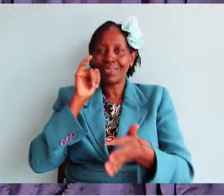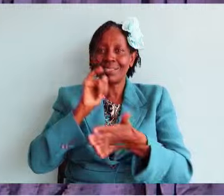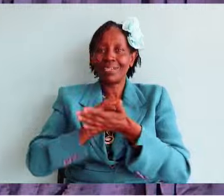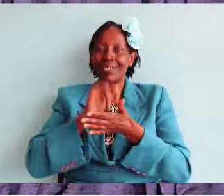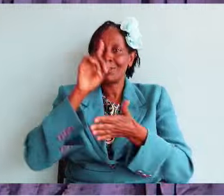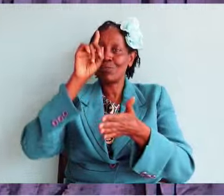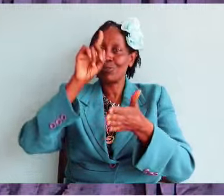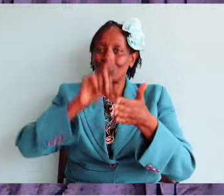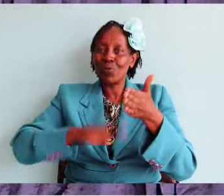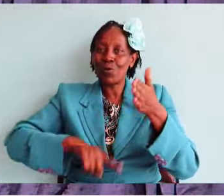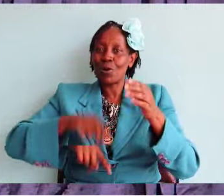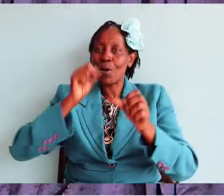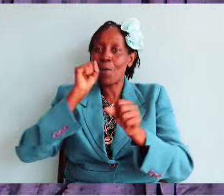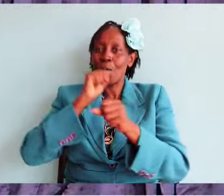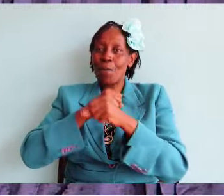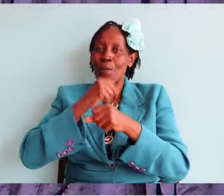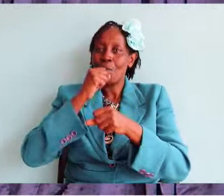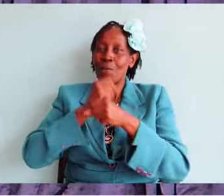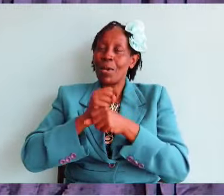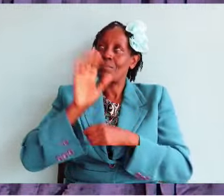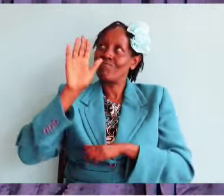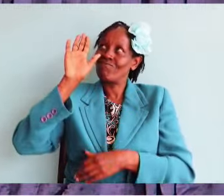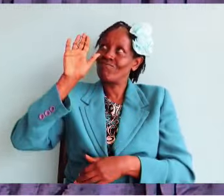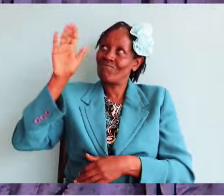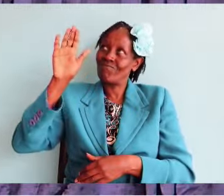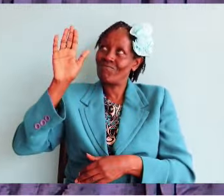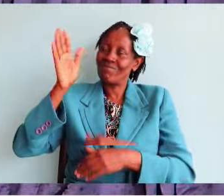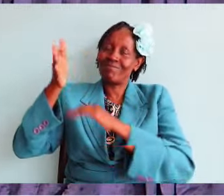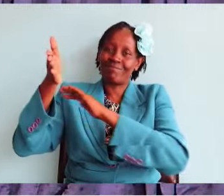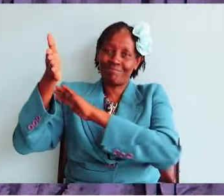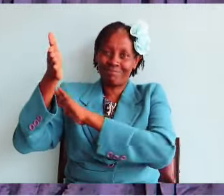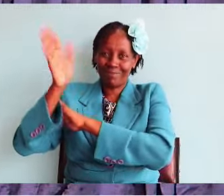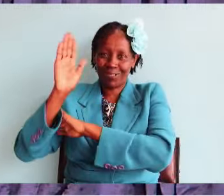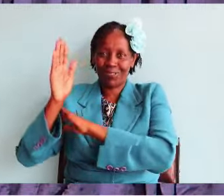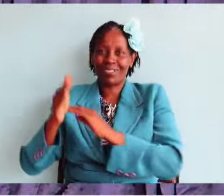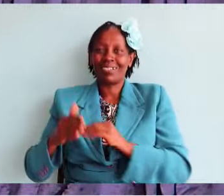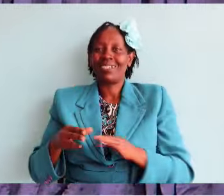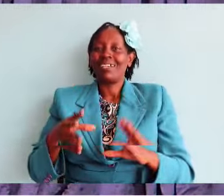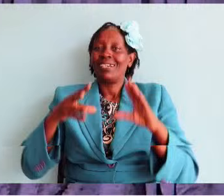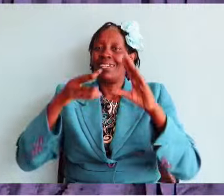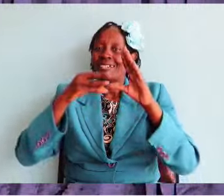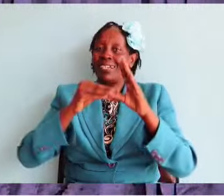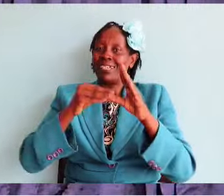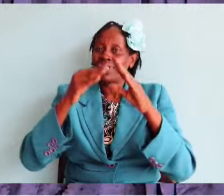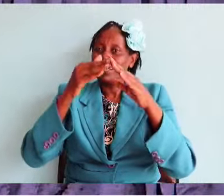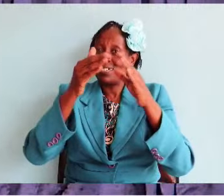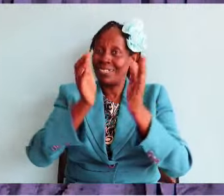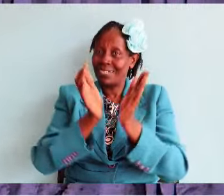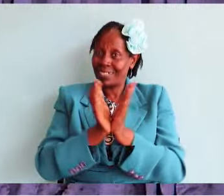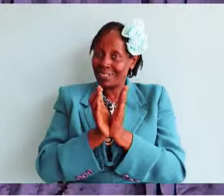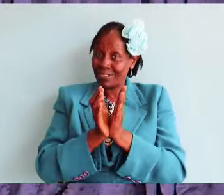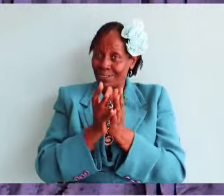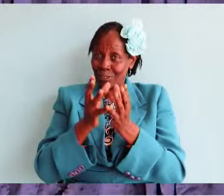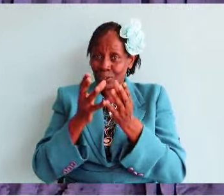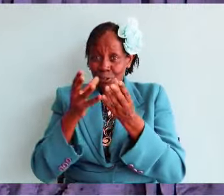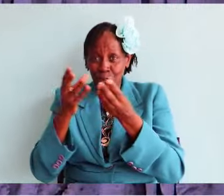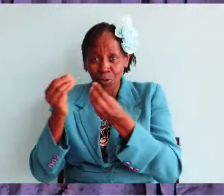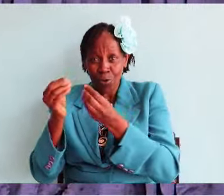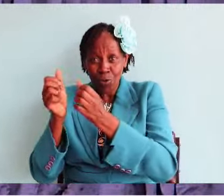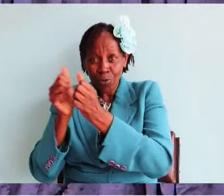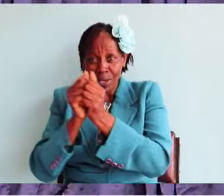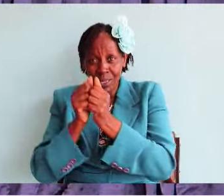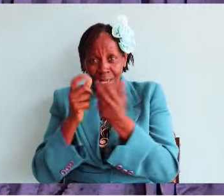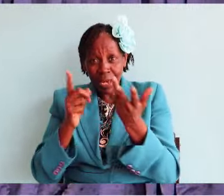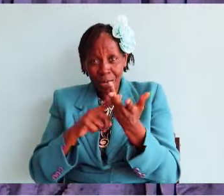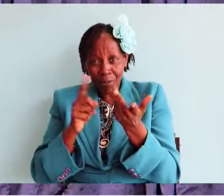him God. So Gideon is going to go now with how many men?